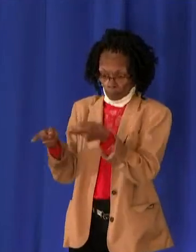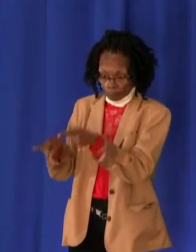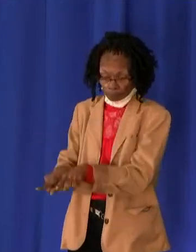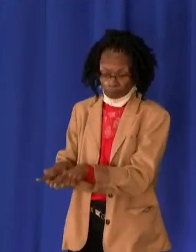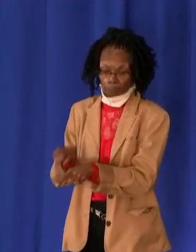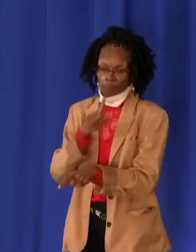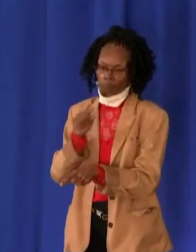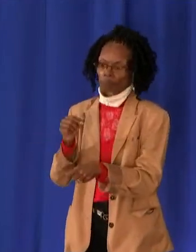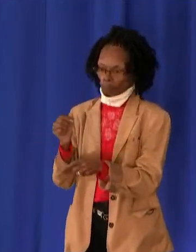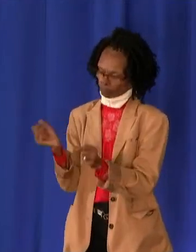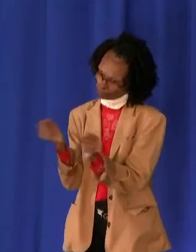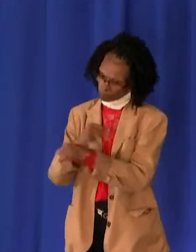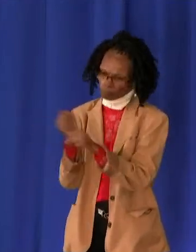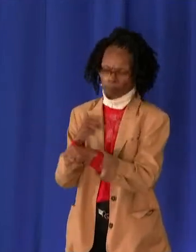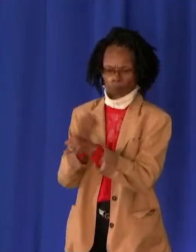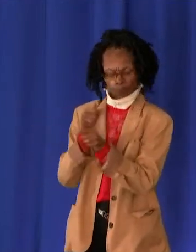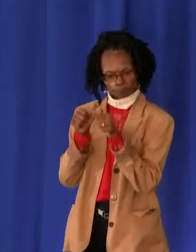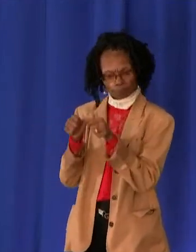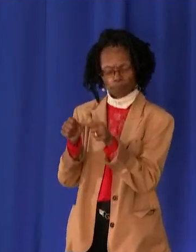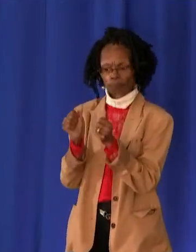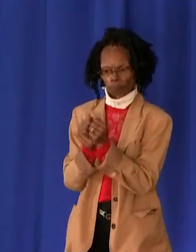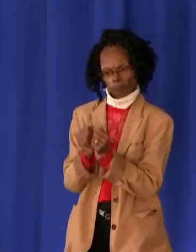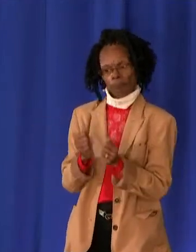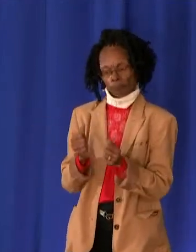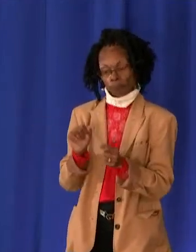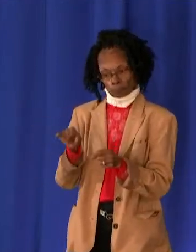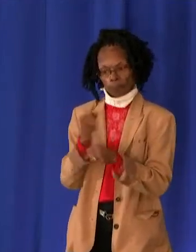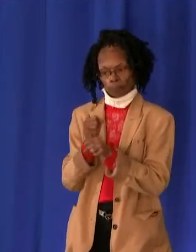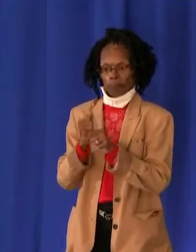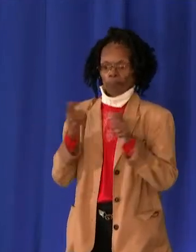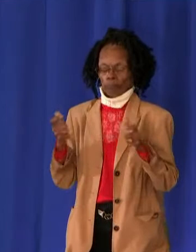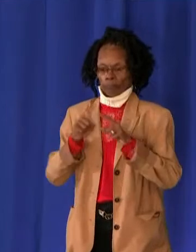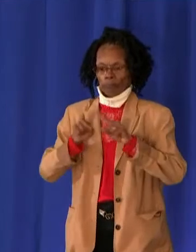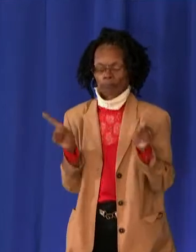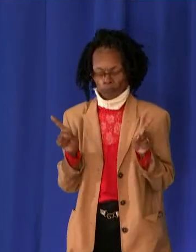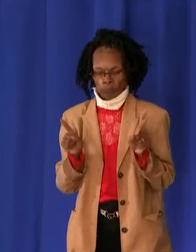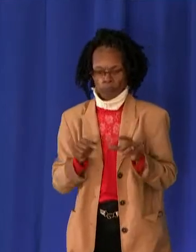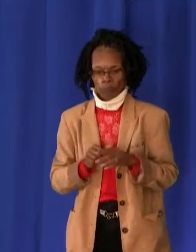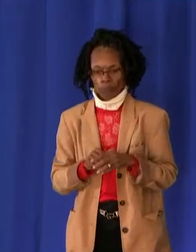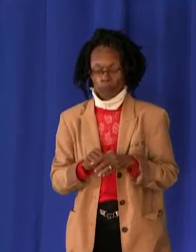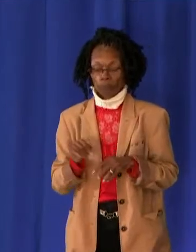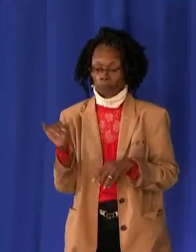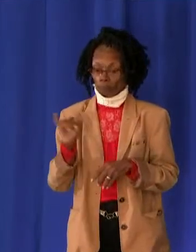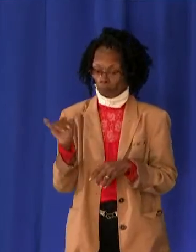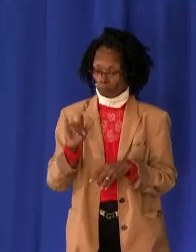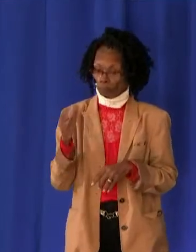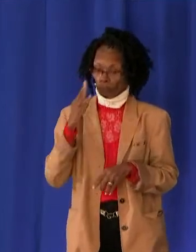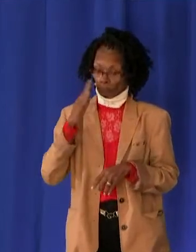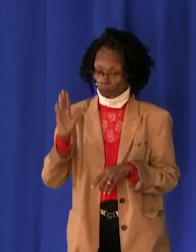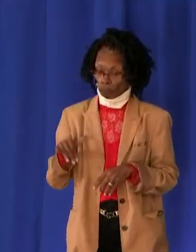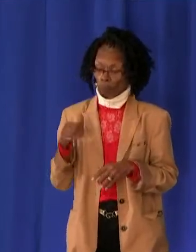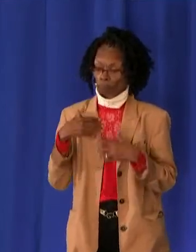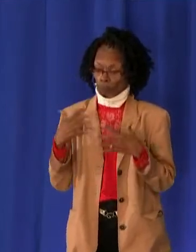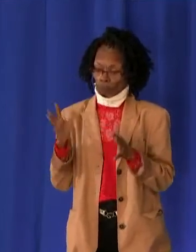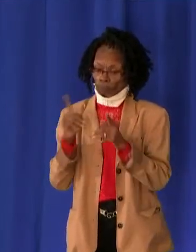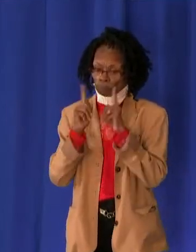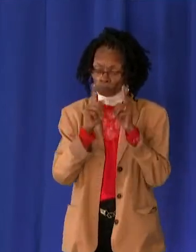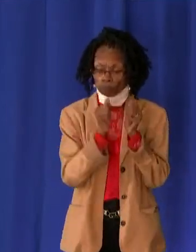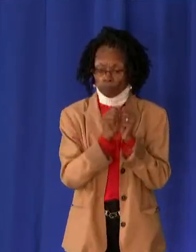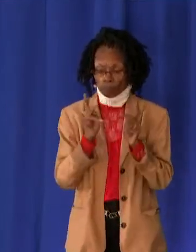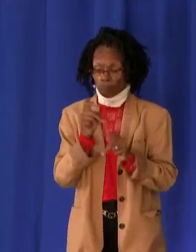that's the biggest difference. And so we also know that people who have